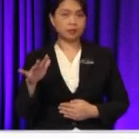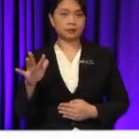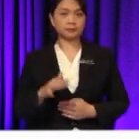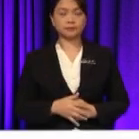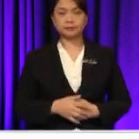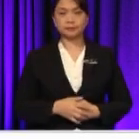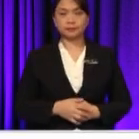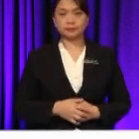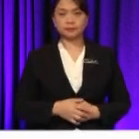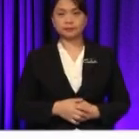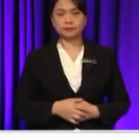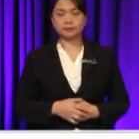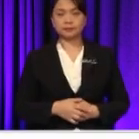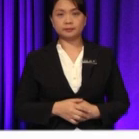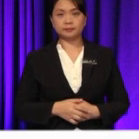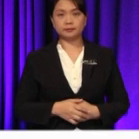vegetables,